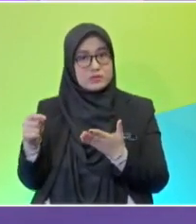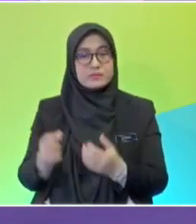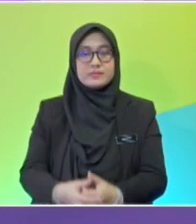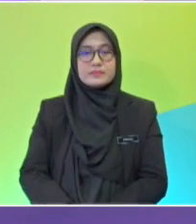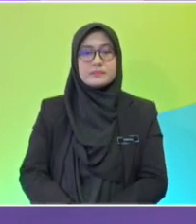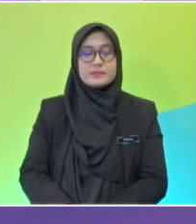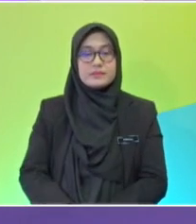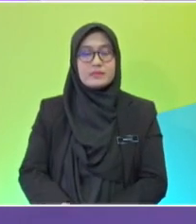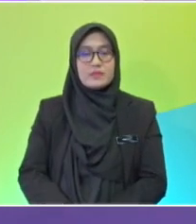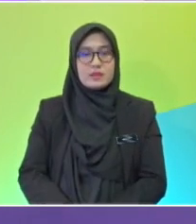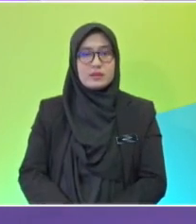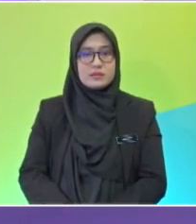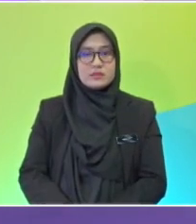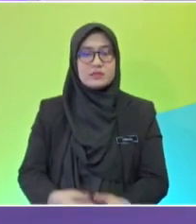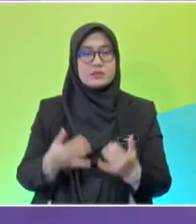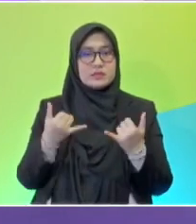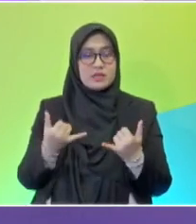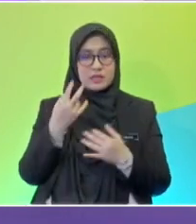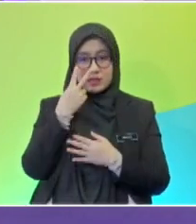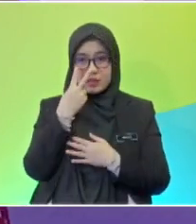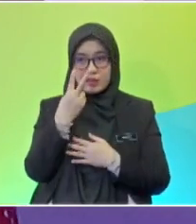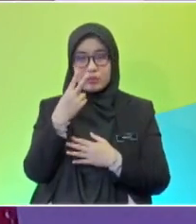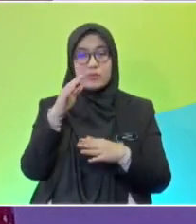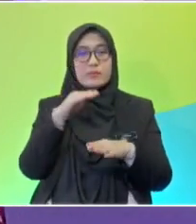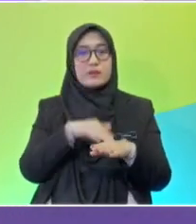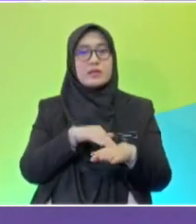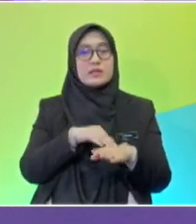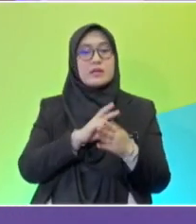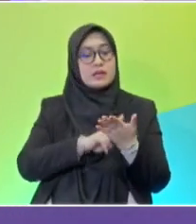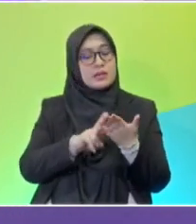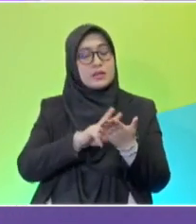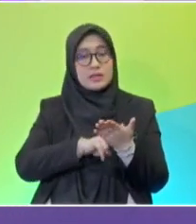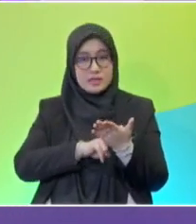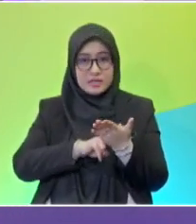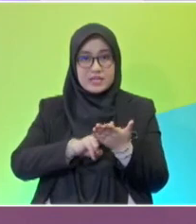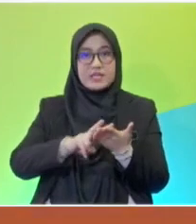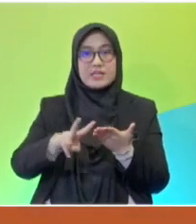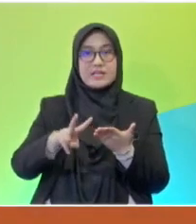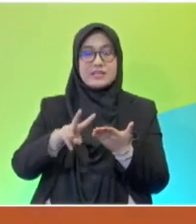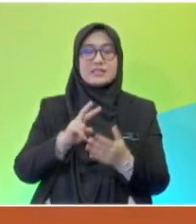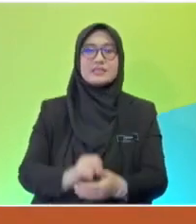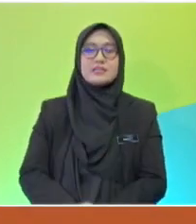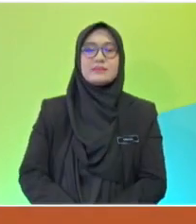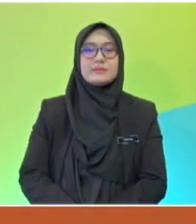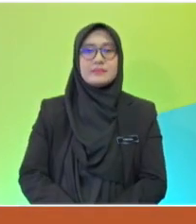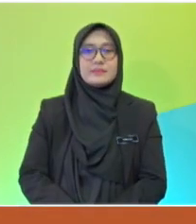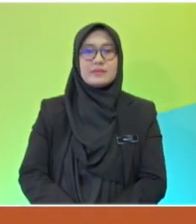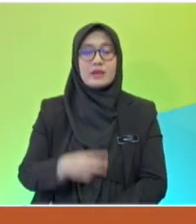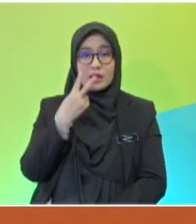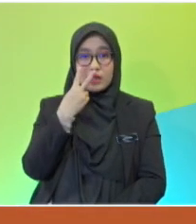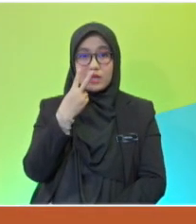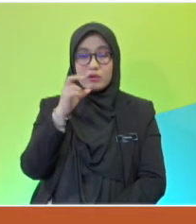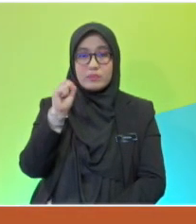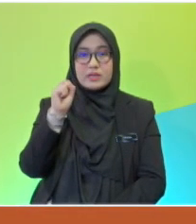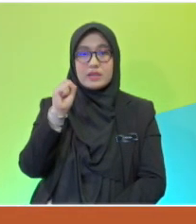going to focus on the reading skills. Okay. All right? Okay. And as you can see in the scheme of work, just to add on a little bit